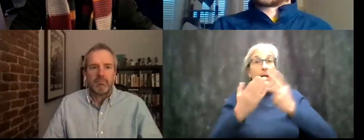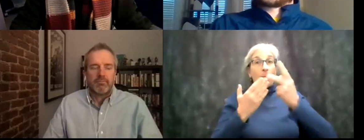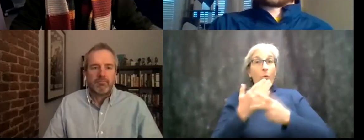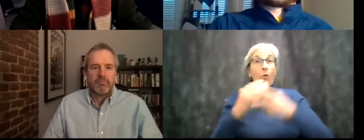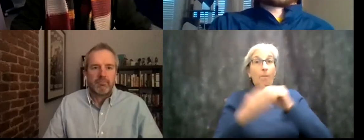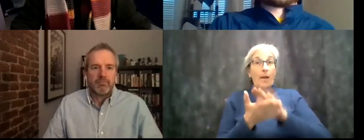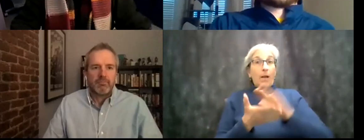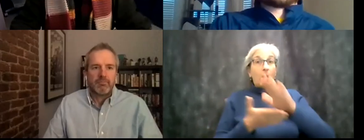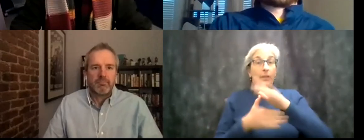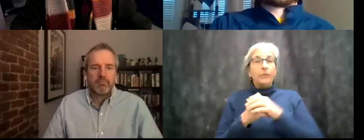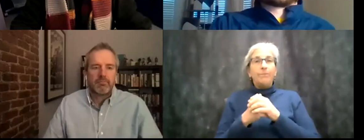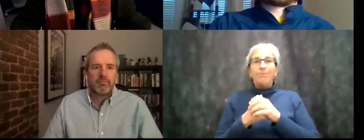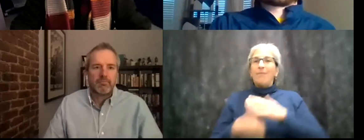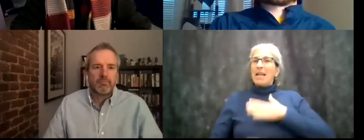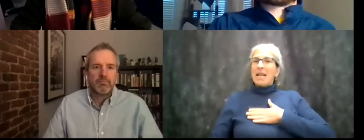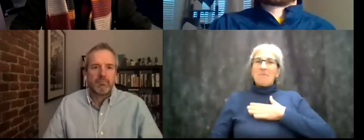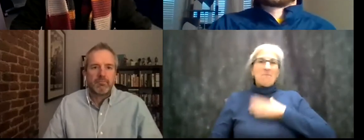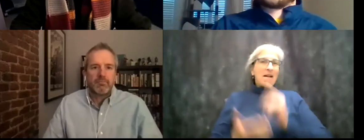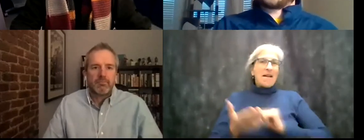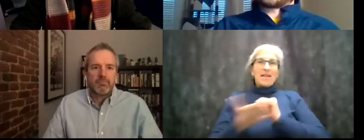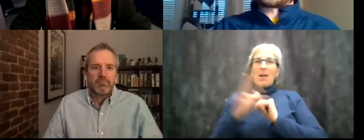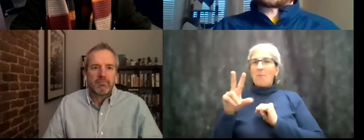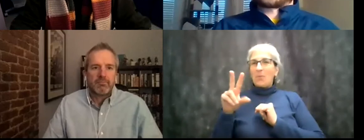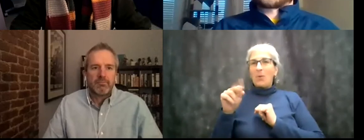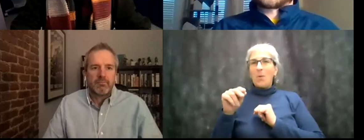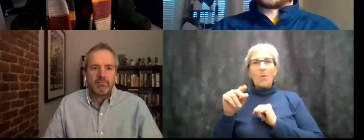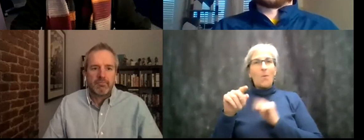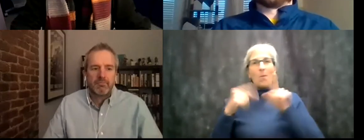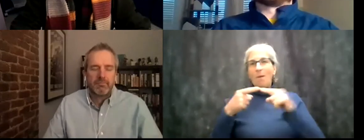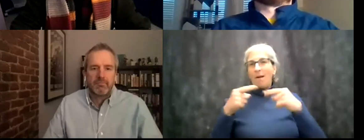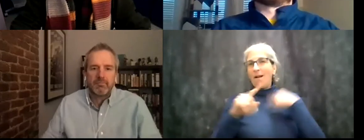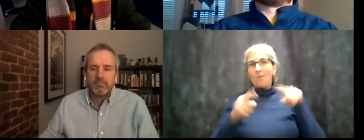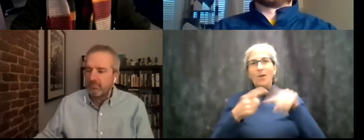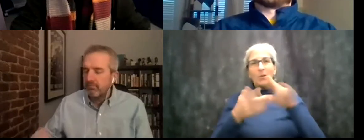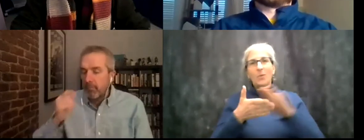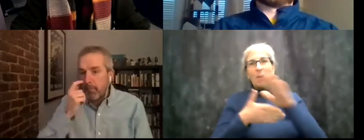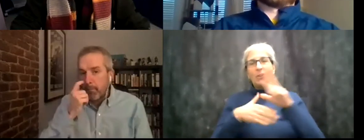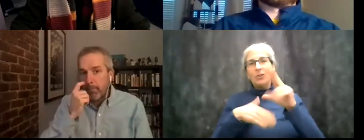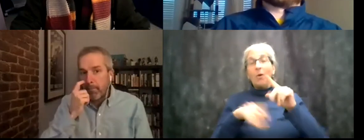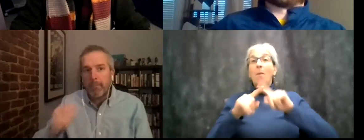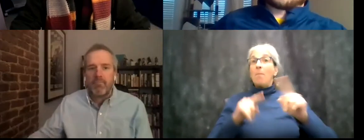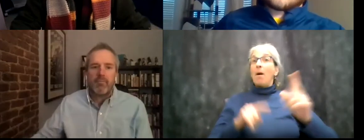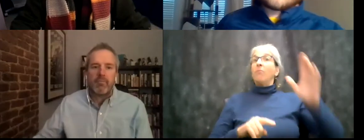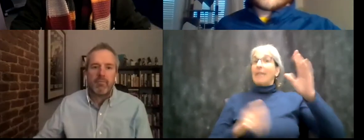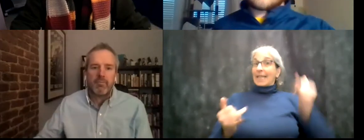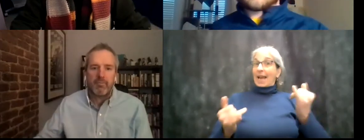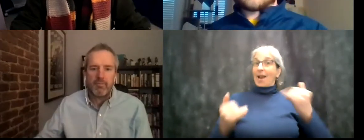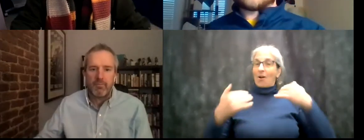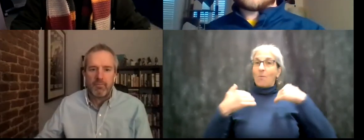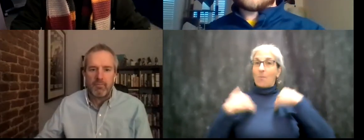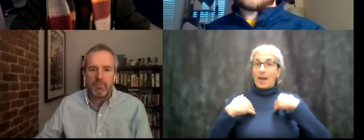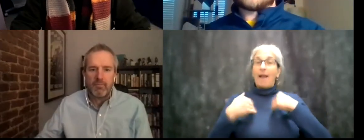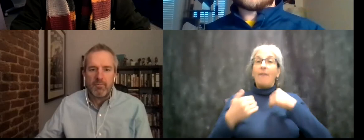Nowadays, and not when I went to school, but nowadays we have game design undergraduate as well as